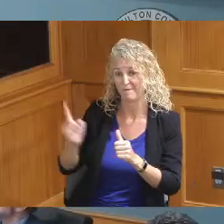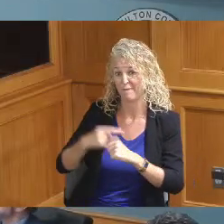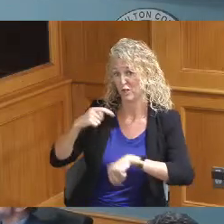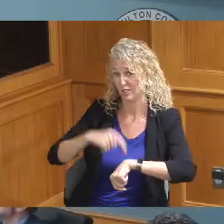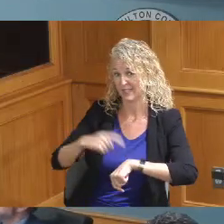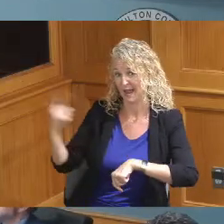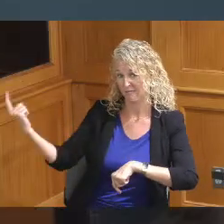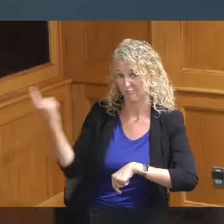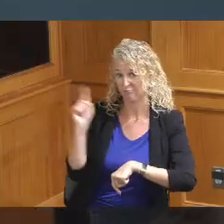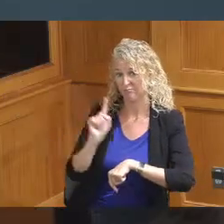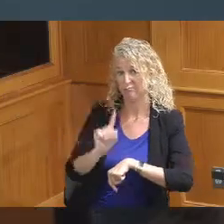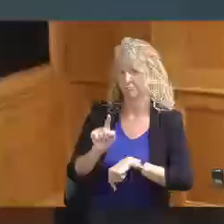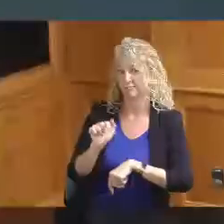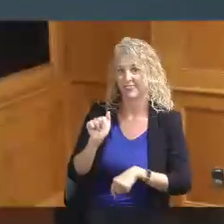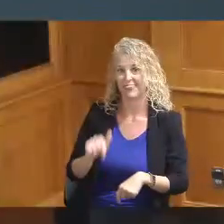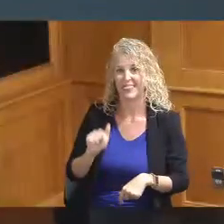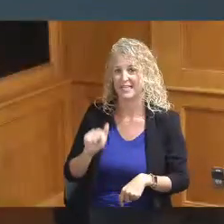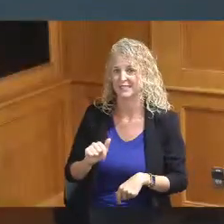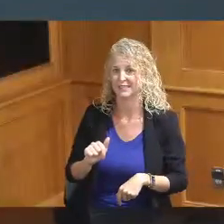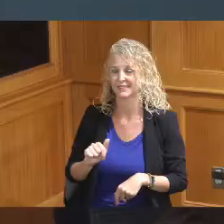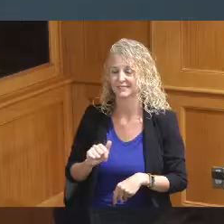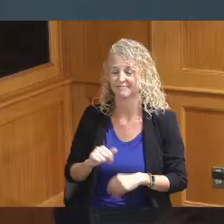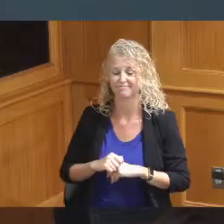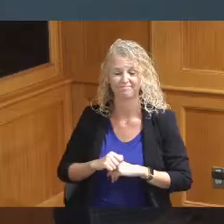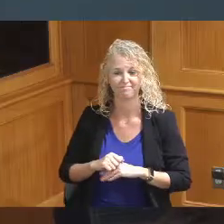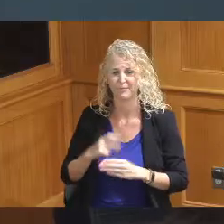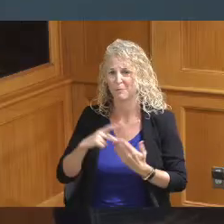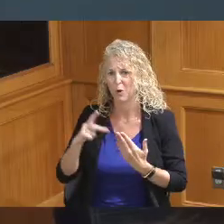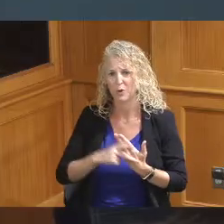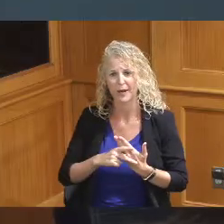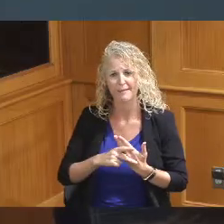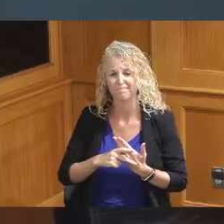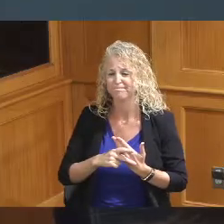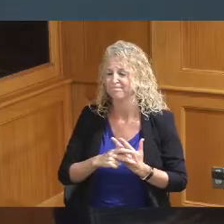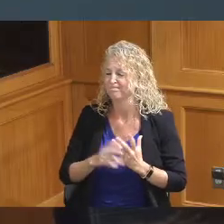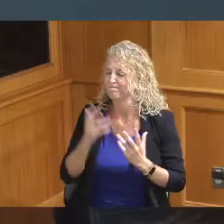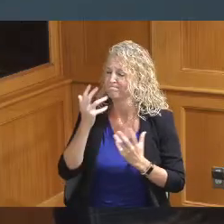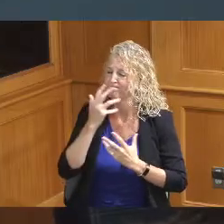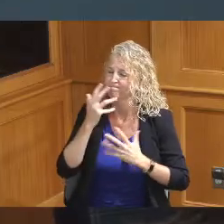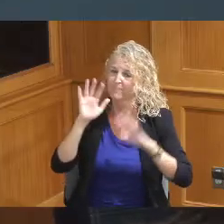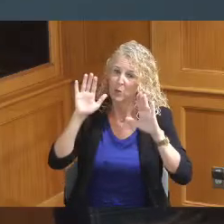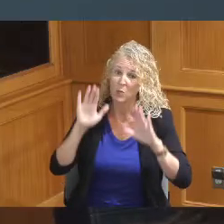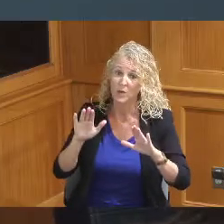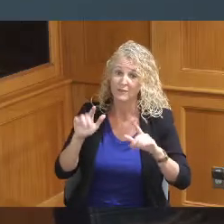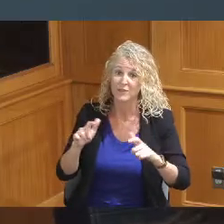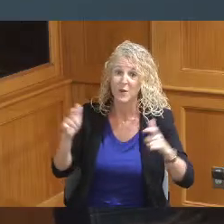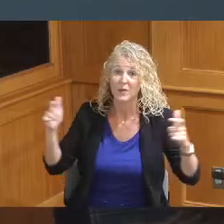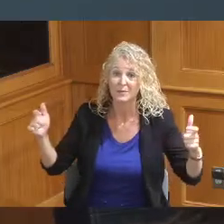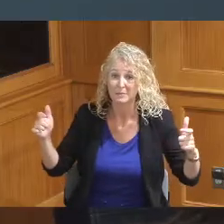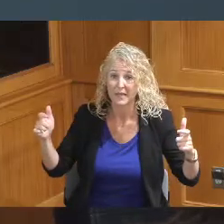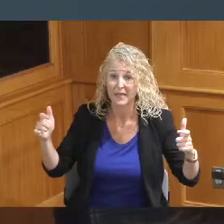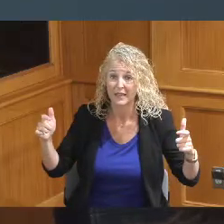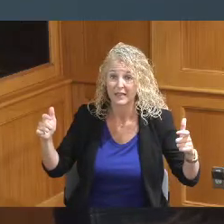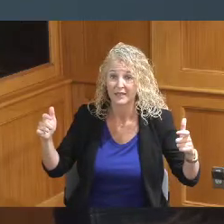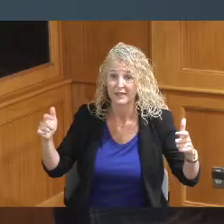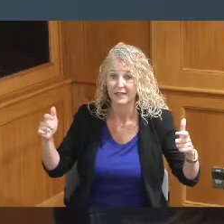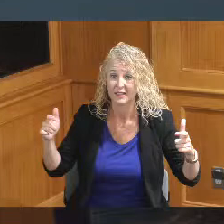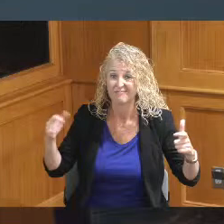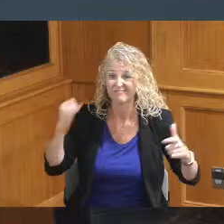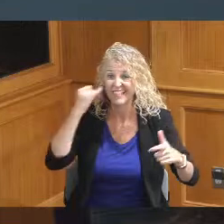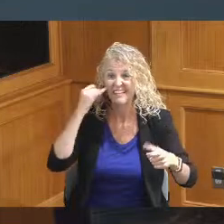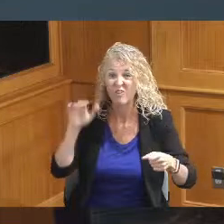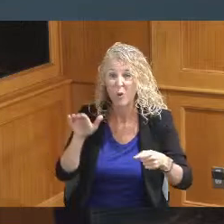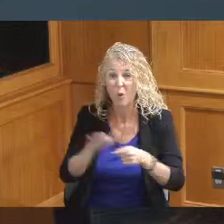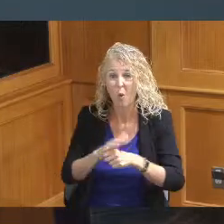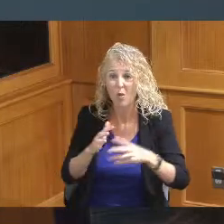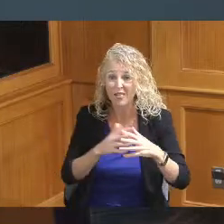to us. This is an absolutely great program, and so expansion nationally would have such an impact. I